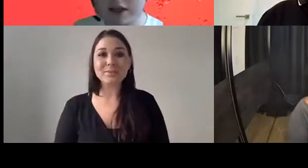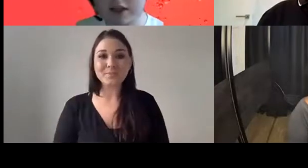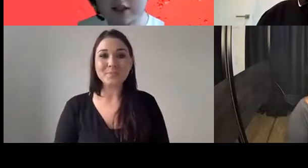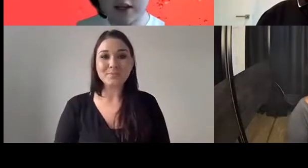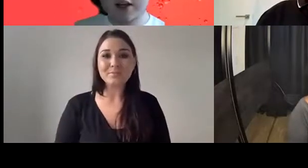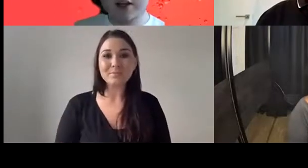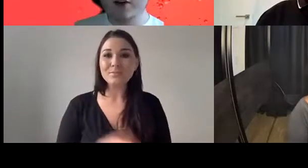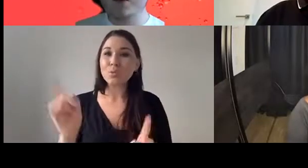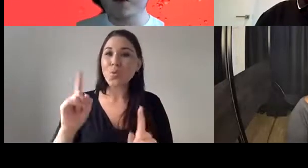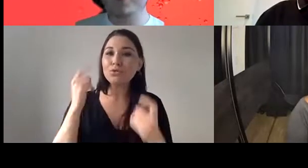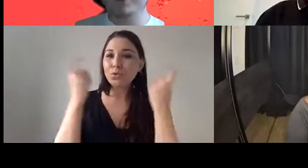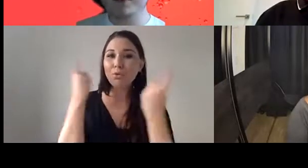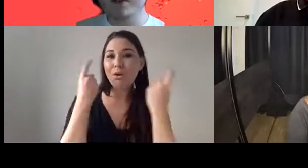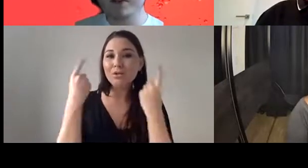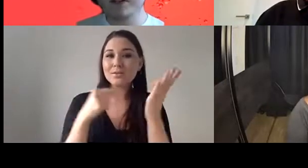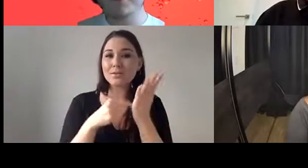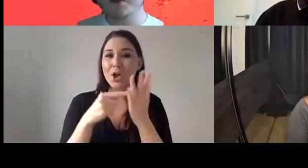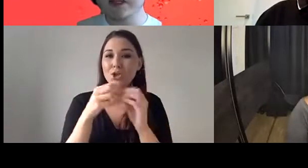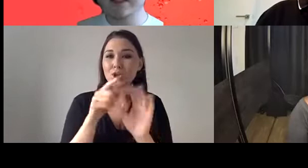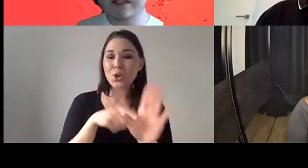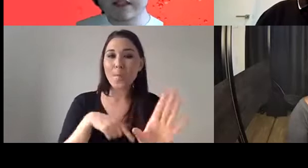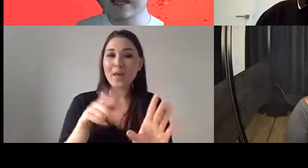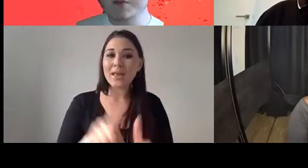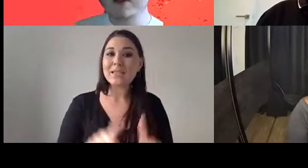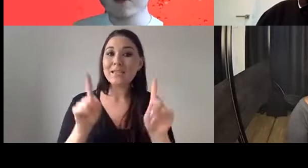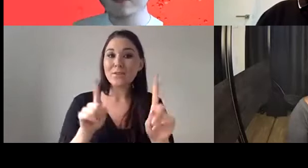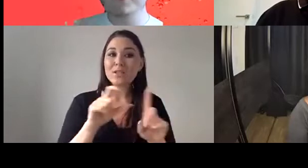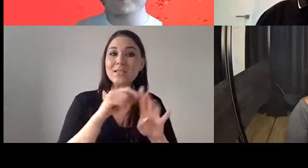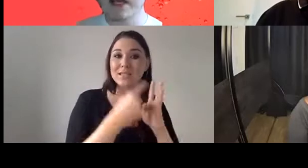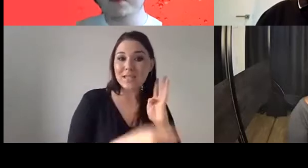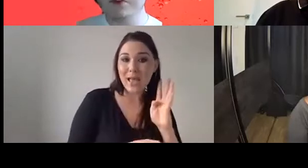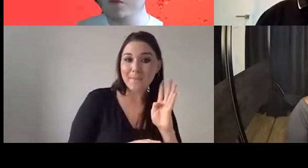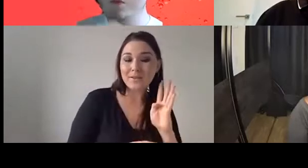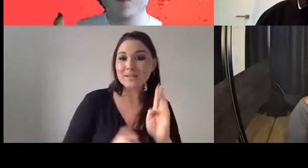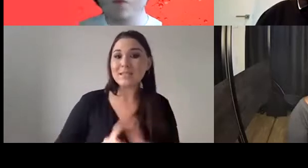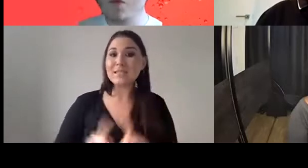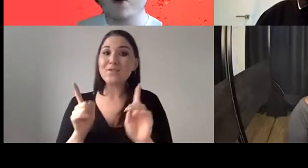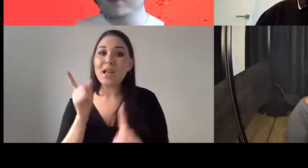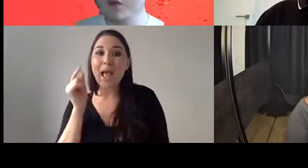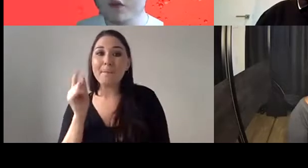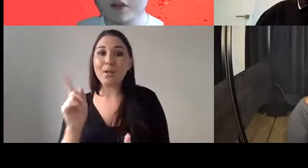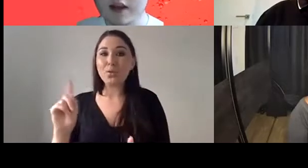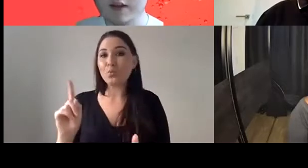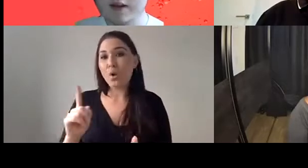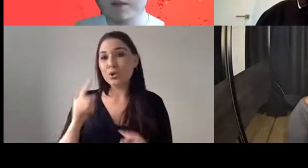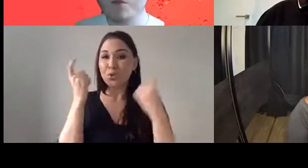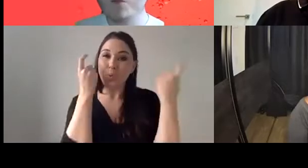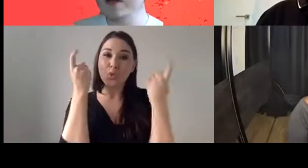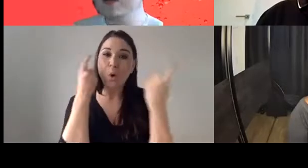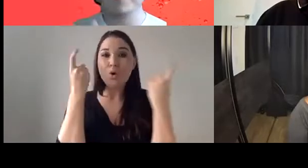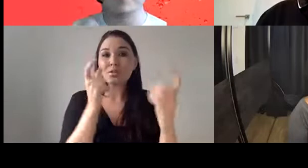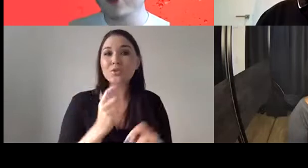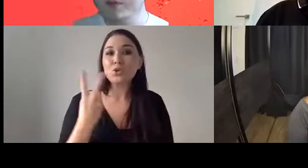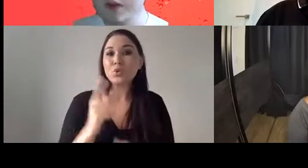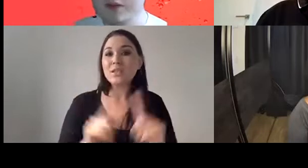his thoughts on it. Is the difference between disabled and using differently abled? What is the thoughts on that, and what